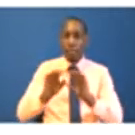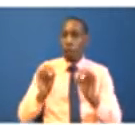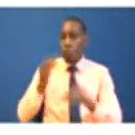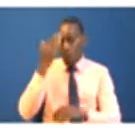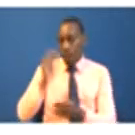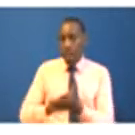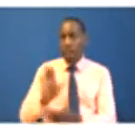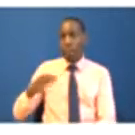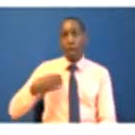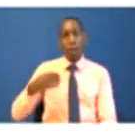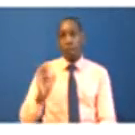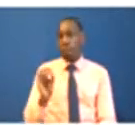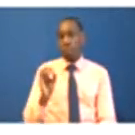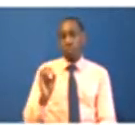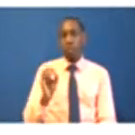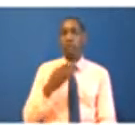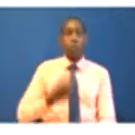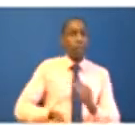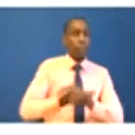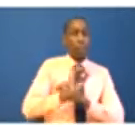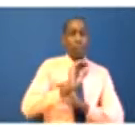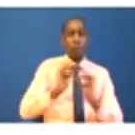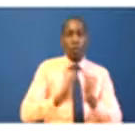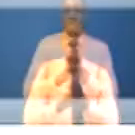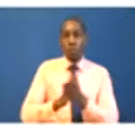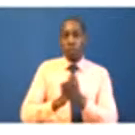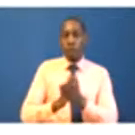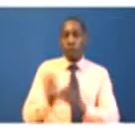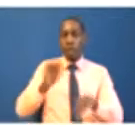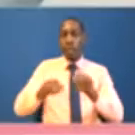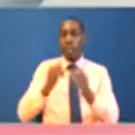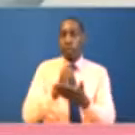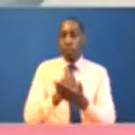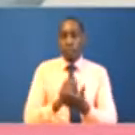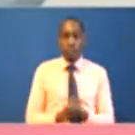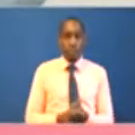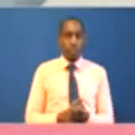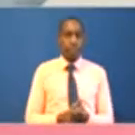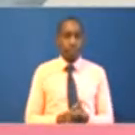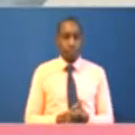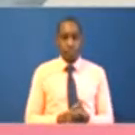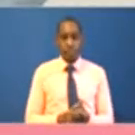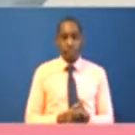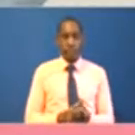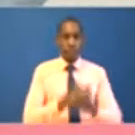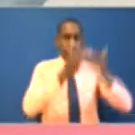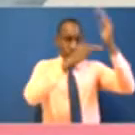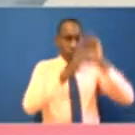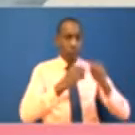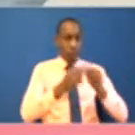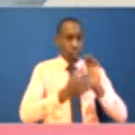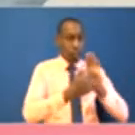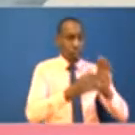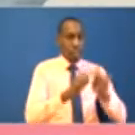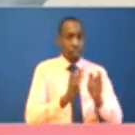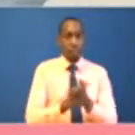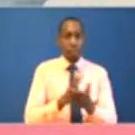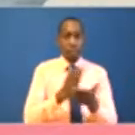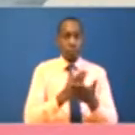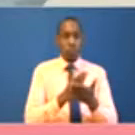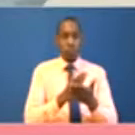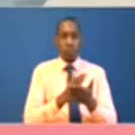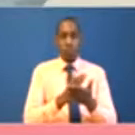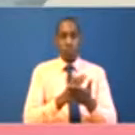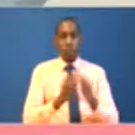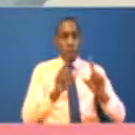don't have money or they do not want to bribe to then get elected into office a prophet pick up off off the back of that and i'm sure you have reactions to what some of the other